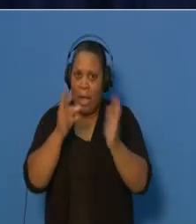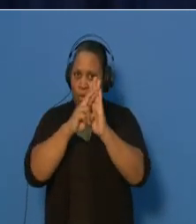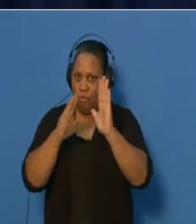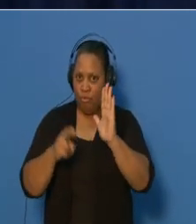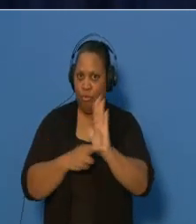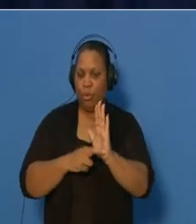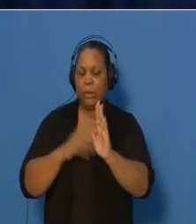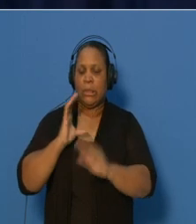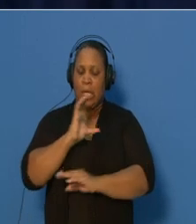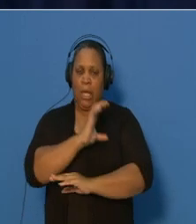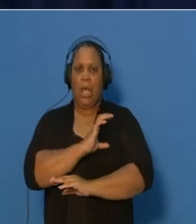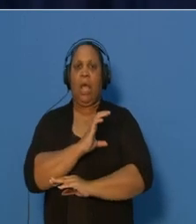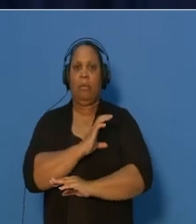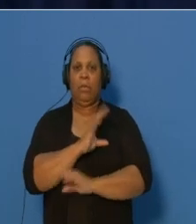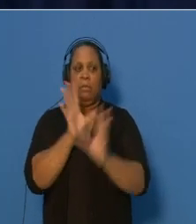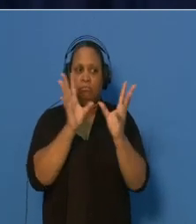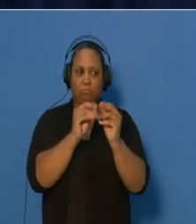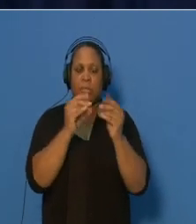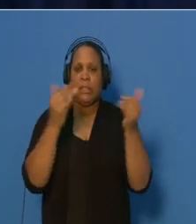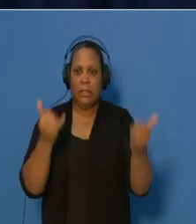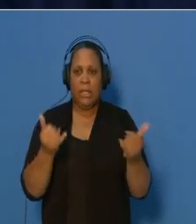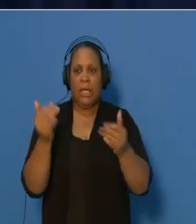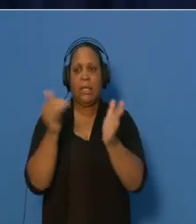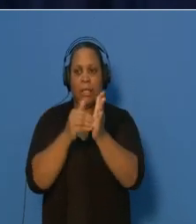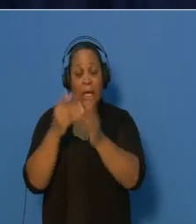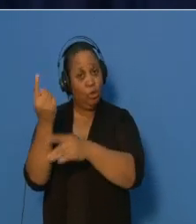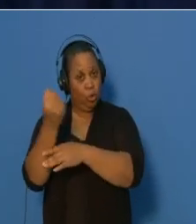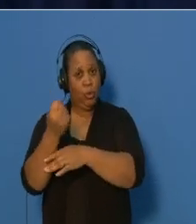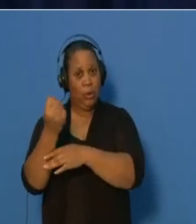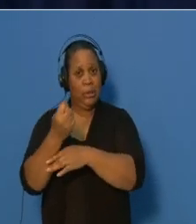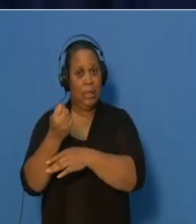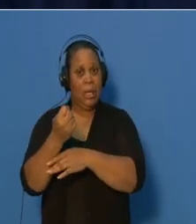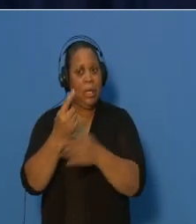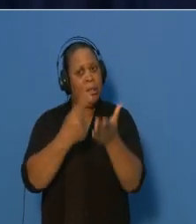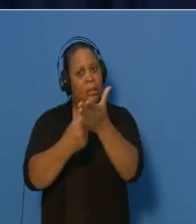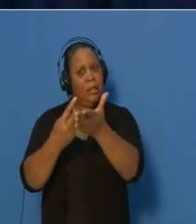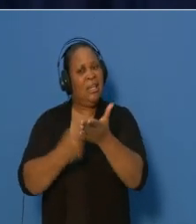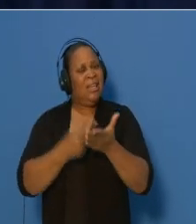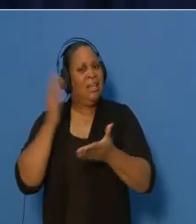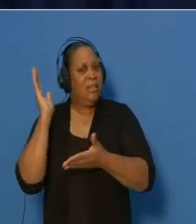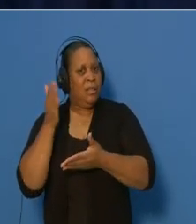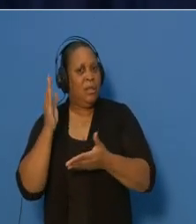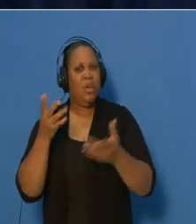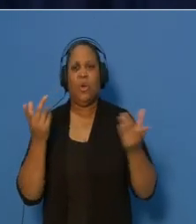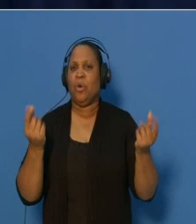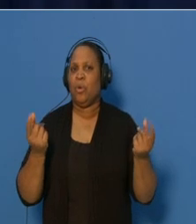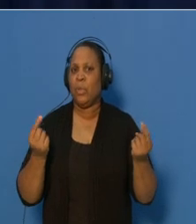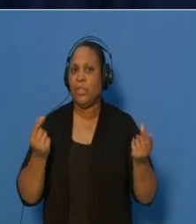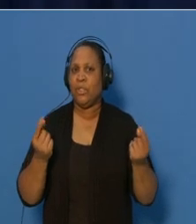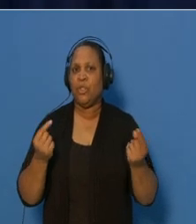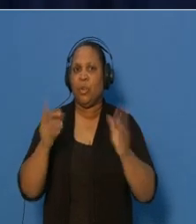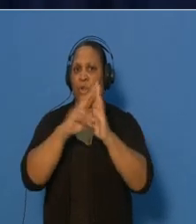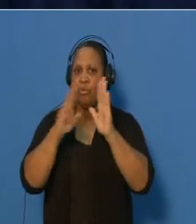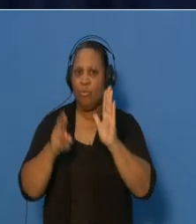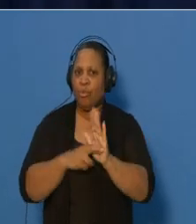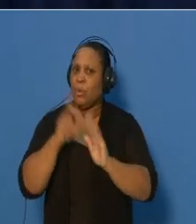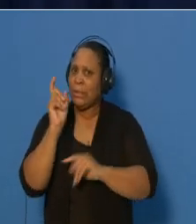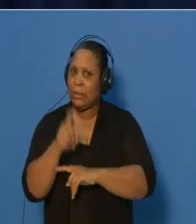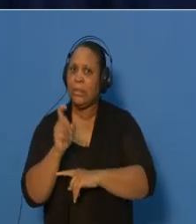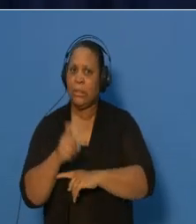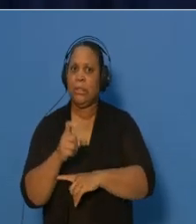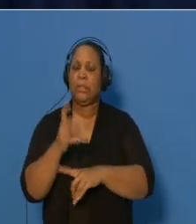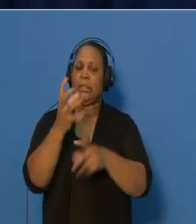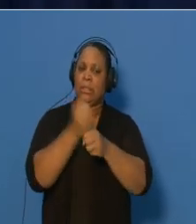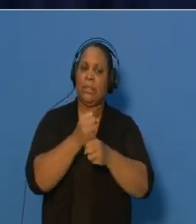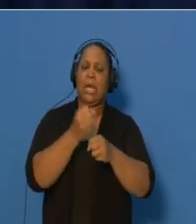Cabinet met earlier today, the Cabinet will meet again on Tuesday, and speak about what it's going to take and require the rules and regulations in order to get